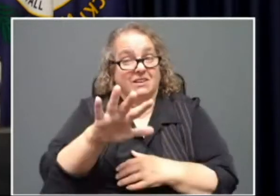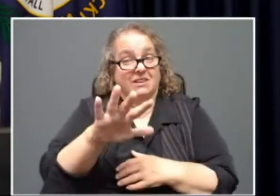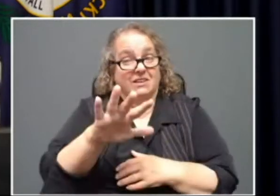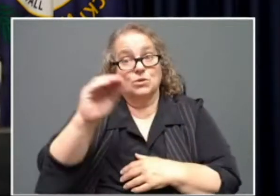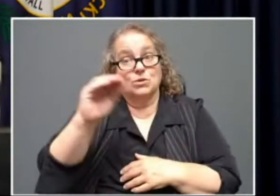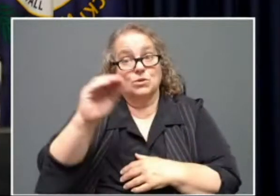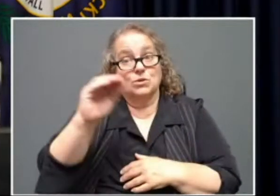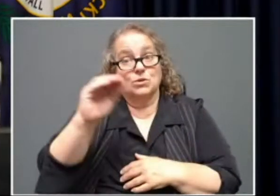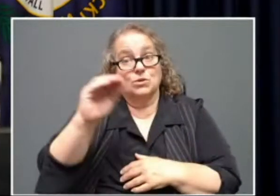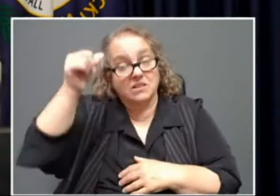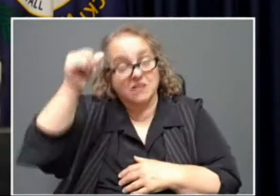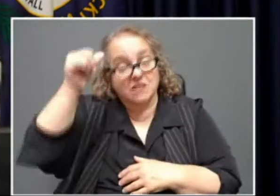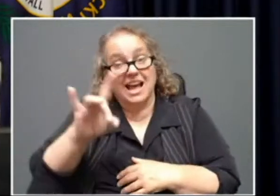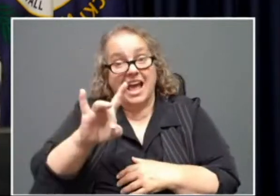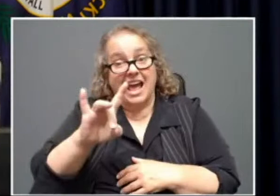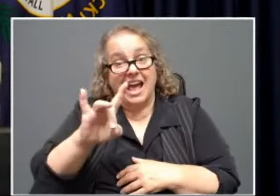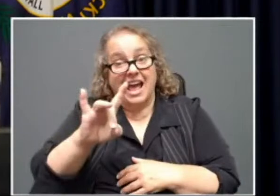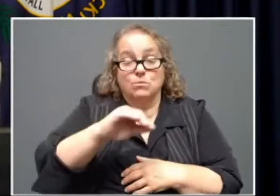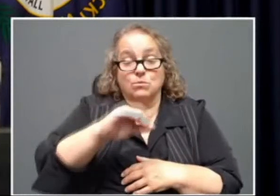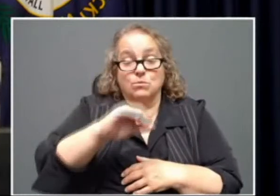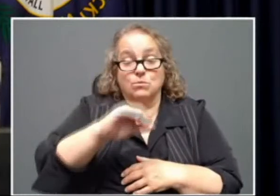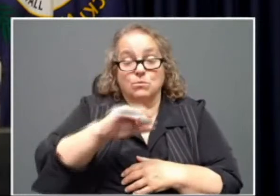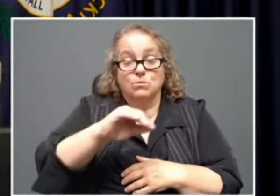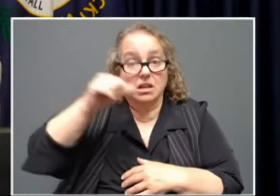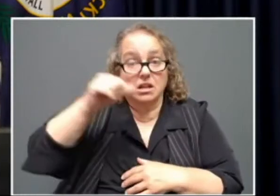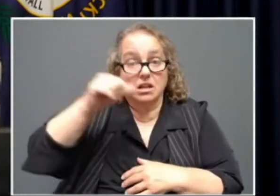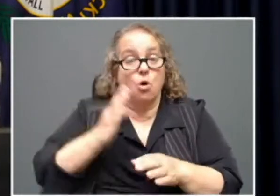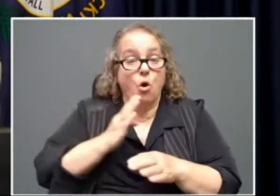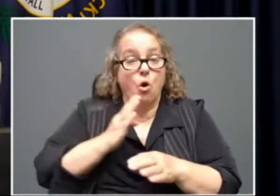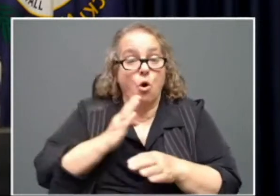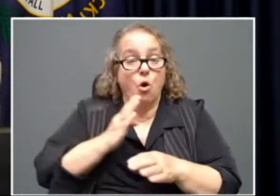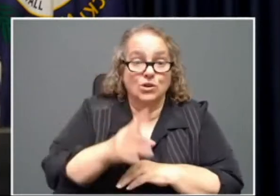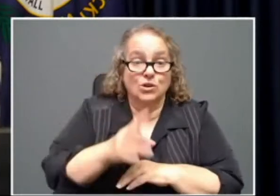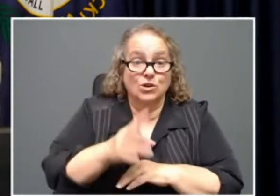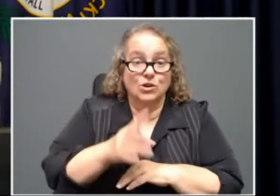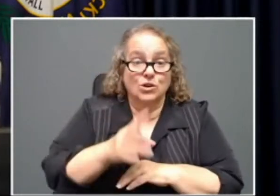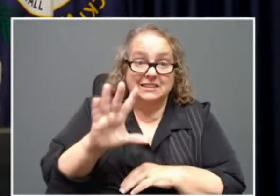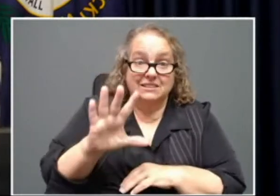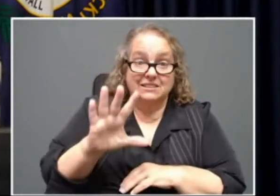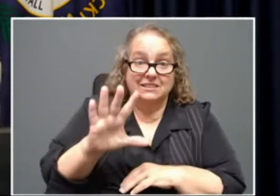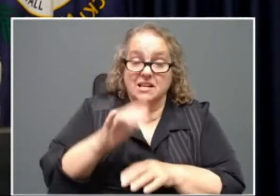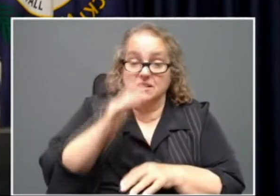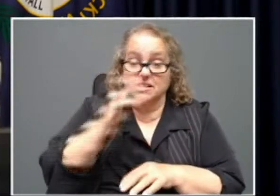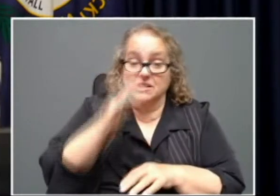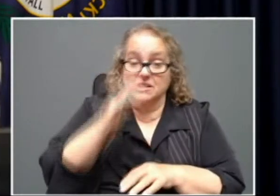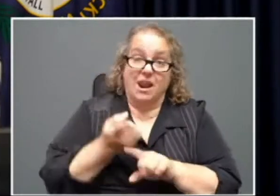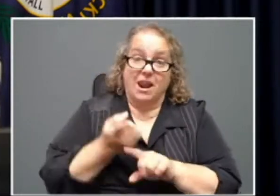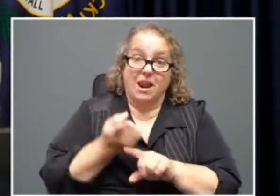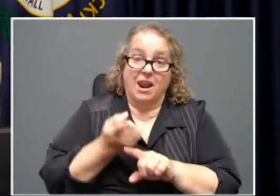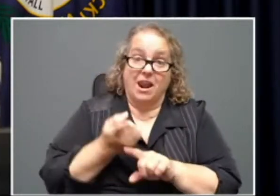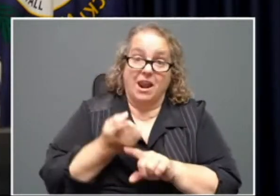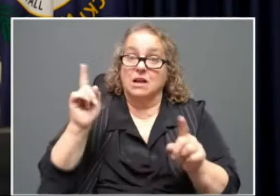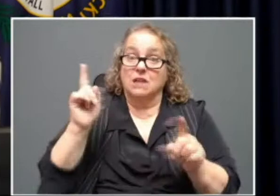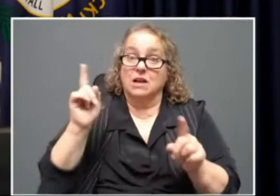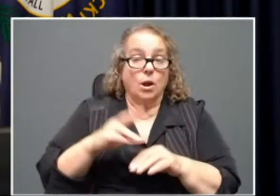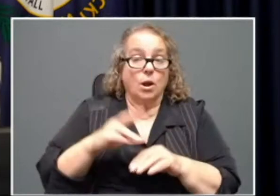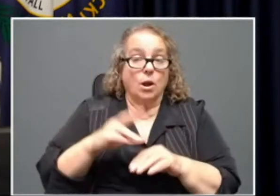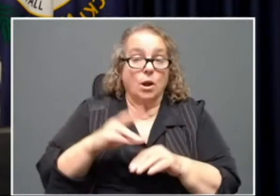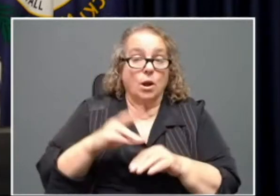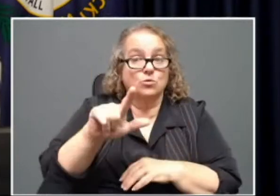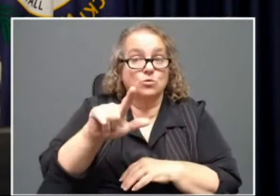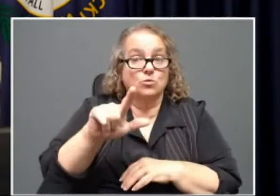80% of adults over 65. That's why last week I announced that on May 28th, the state would be